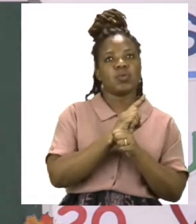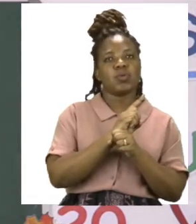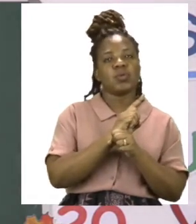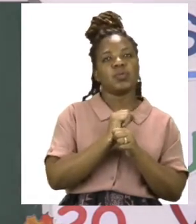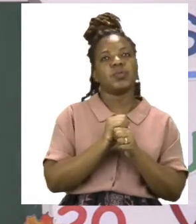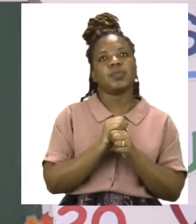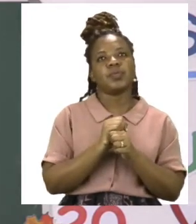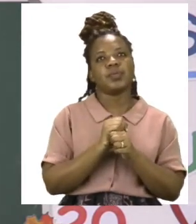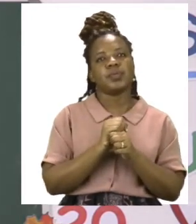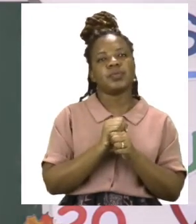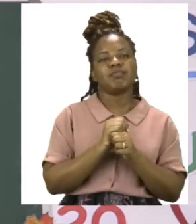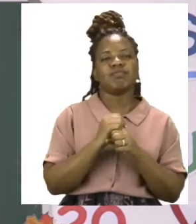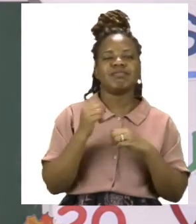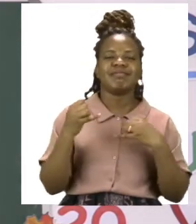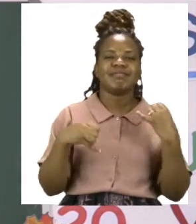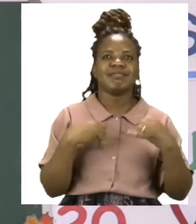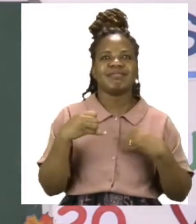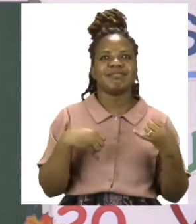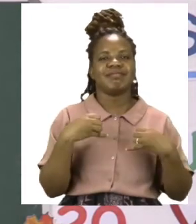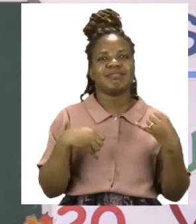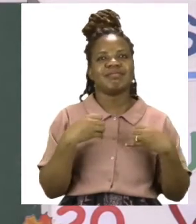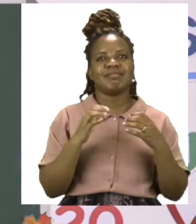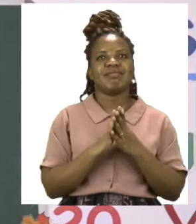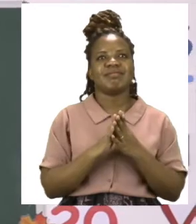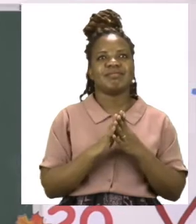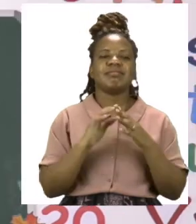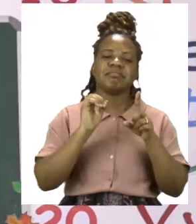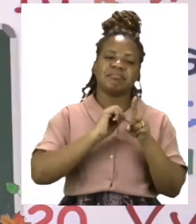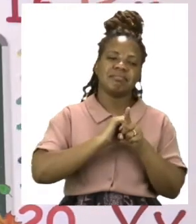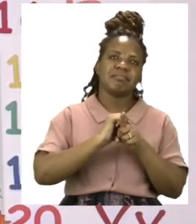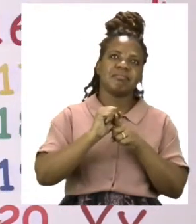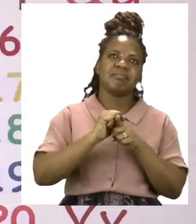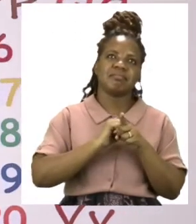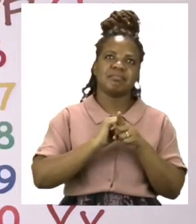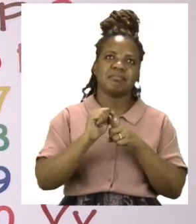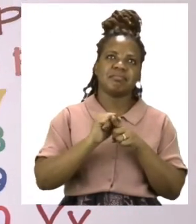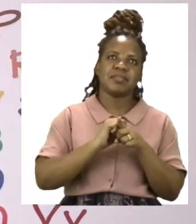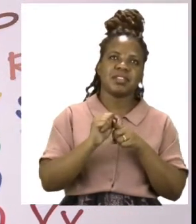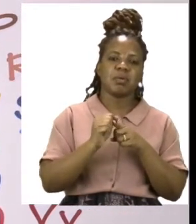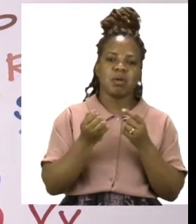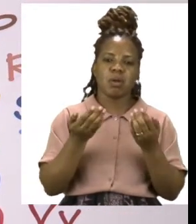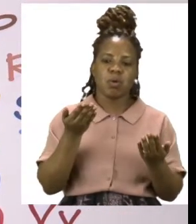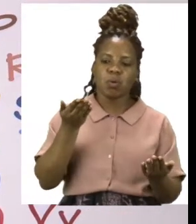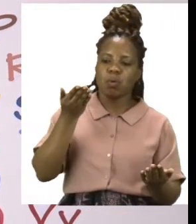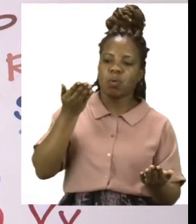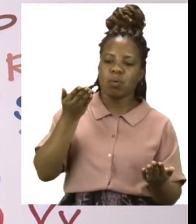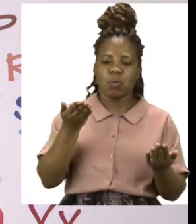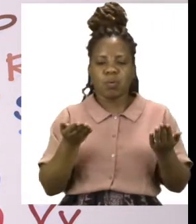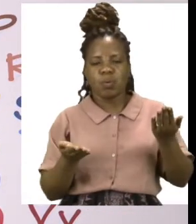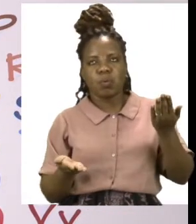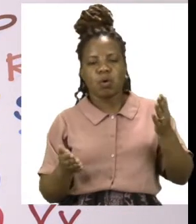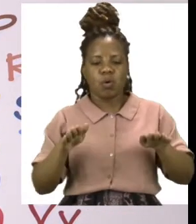is so much fun. Make sure that you practice even with your hands to see which one should be at the top